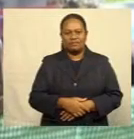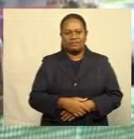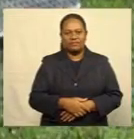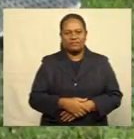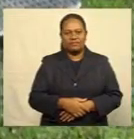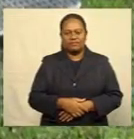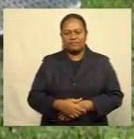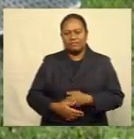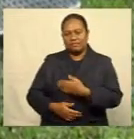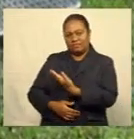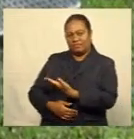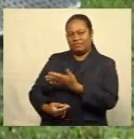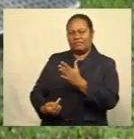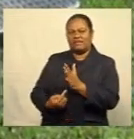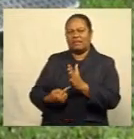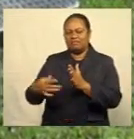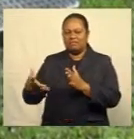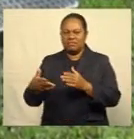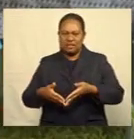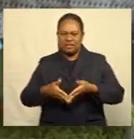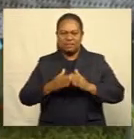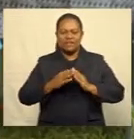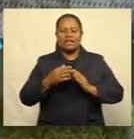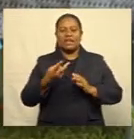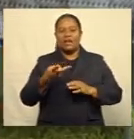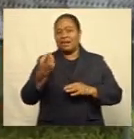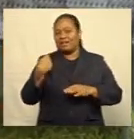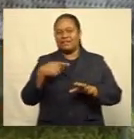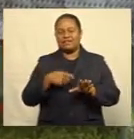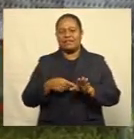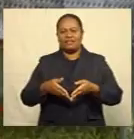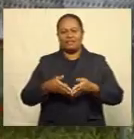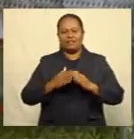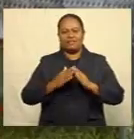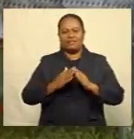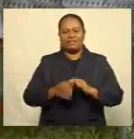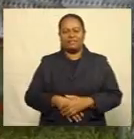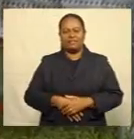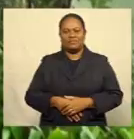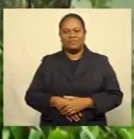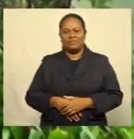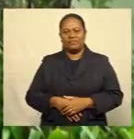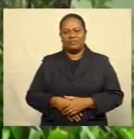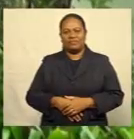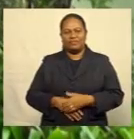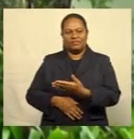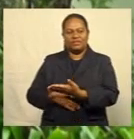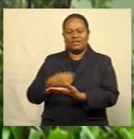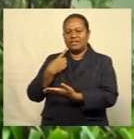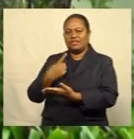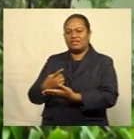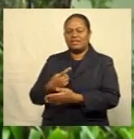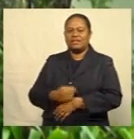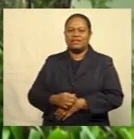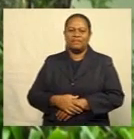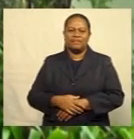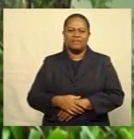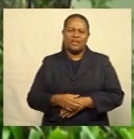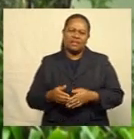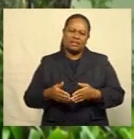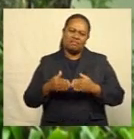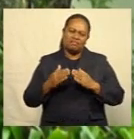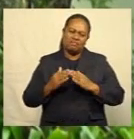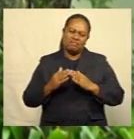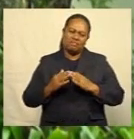Taco Boy Fiji was established in 2020. Recently, I've been employed at the Marriott and the Six Senses.